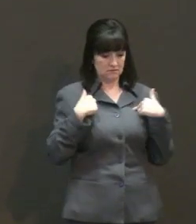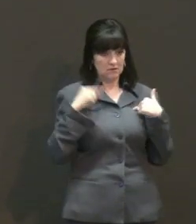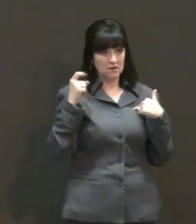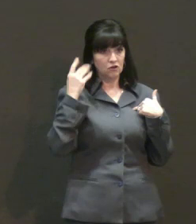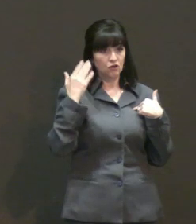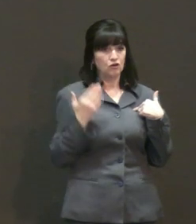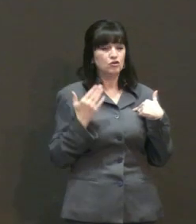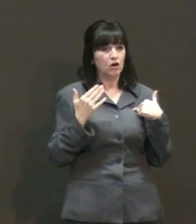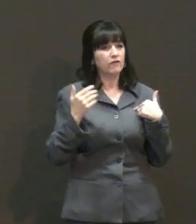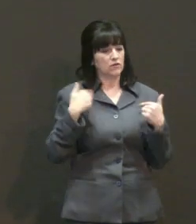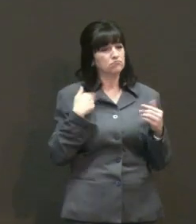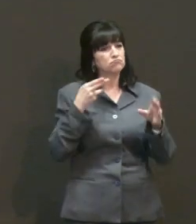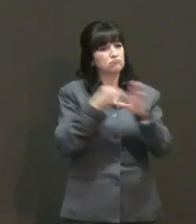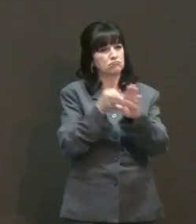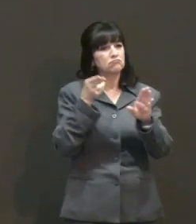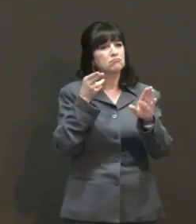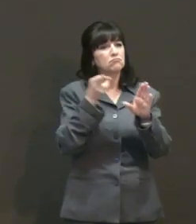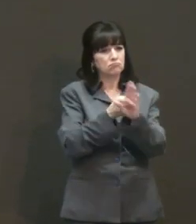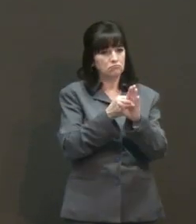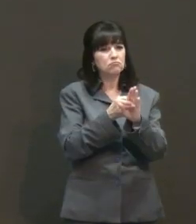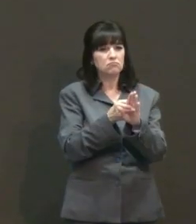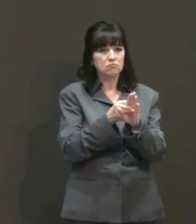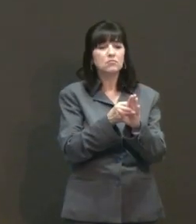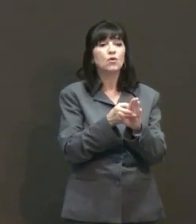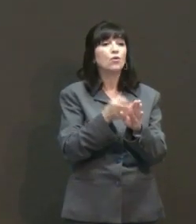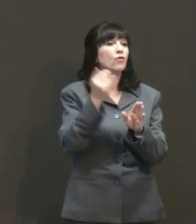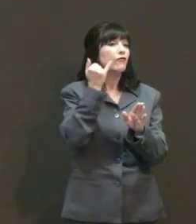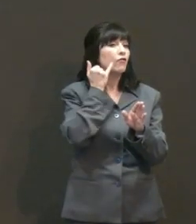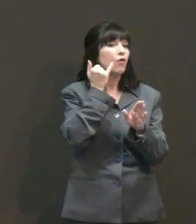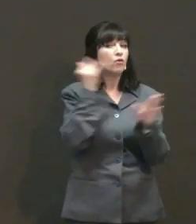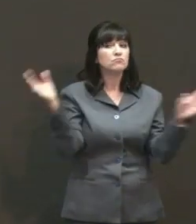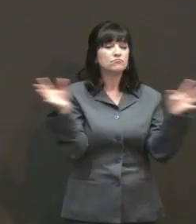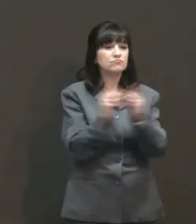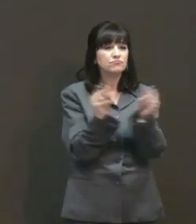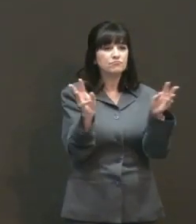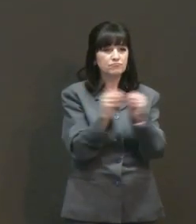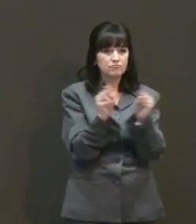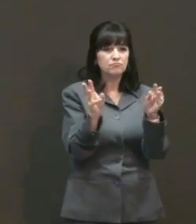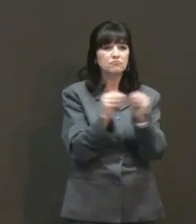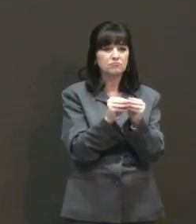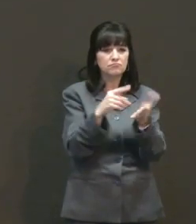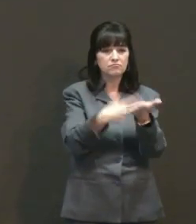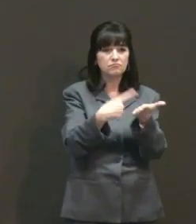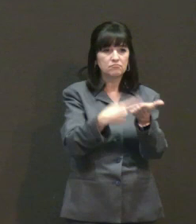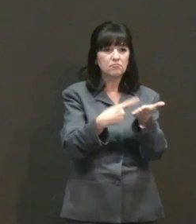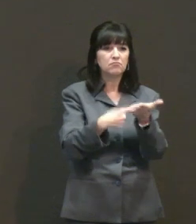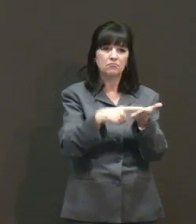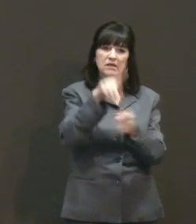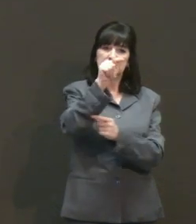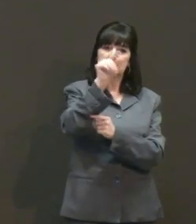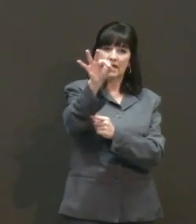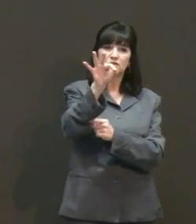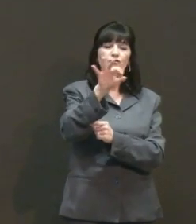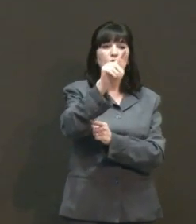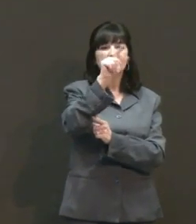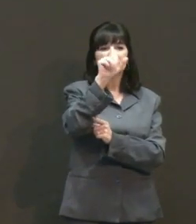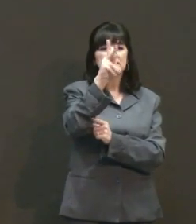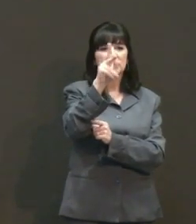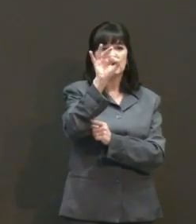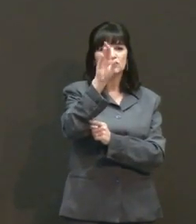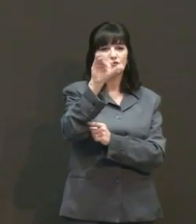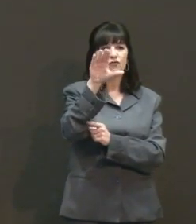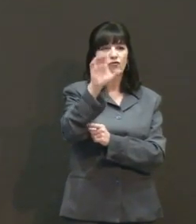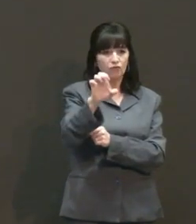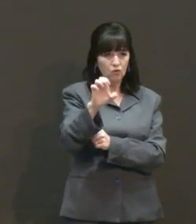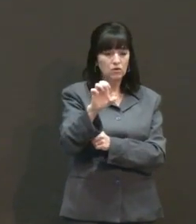guess they've been twice a week or 3 times a week, phone calls with the White House Task Force headed up by Vice President Pence, and the issue